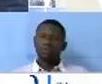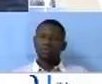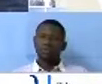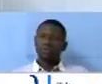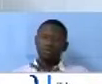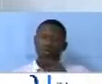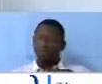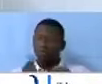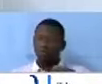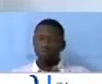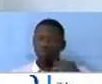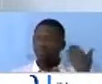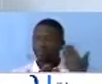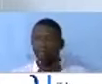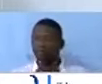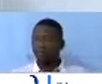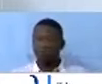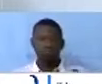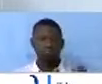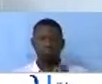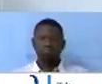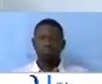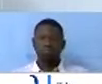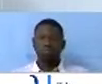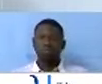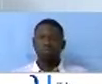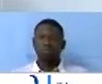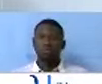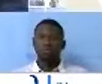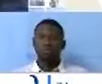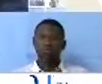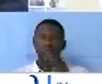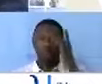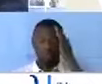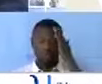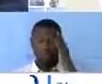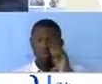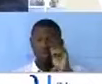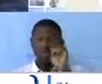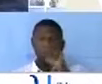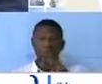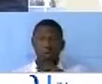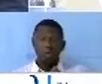never. Nekut ci suma mbir mi. So you suggest that yours was